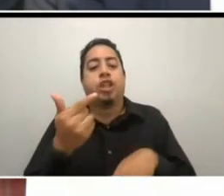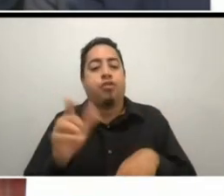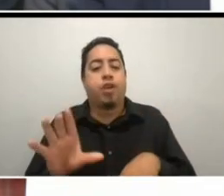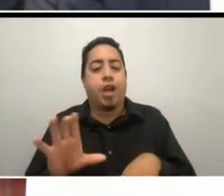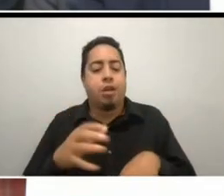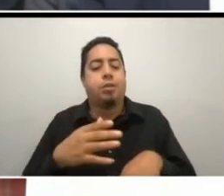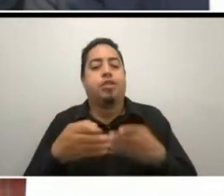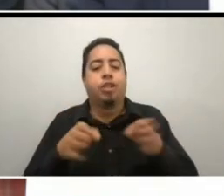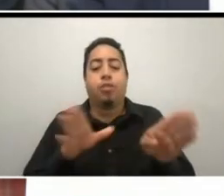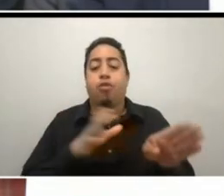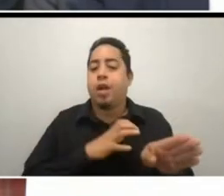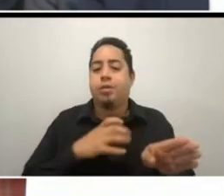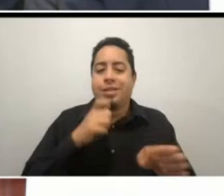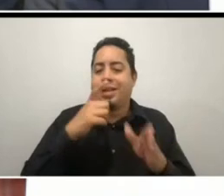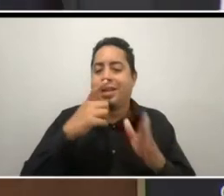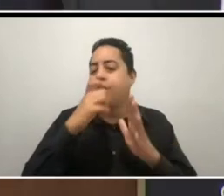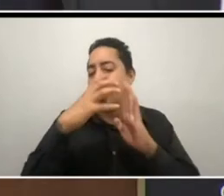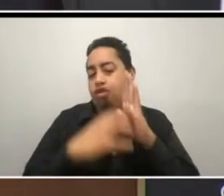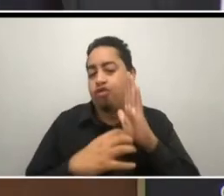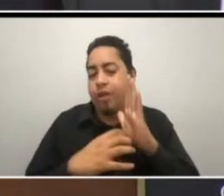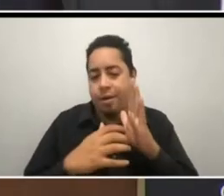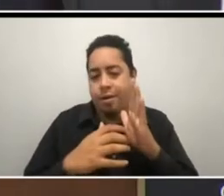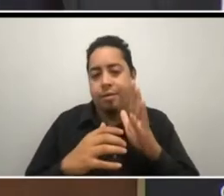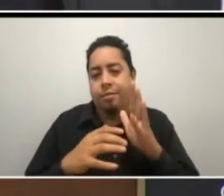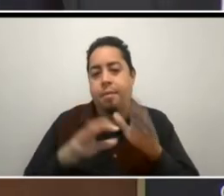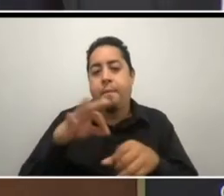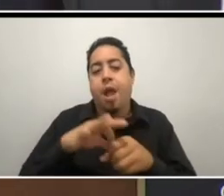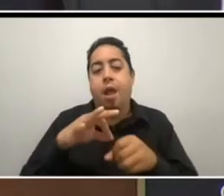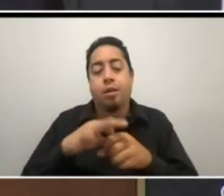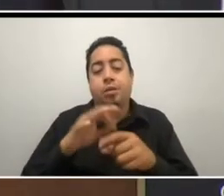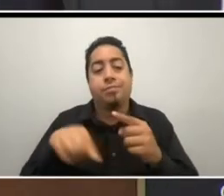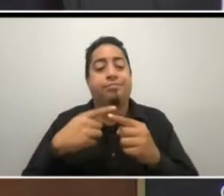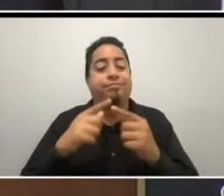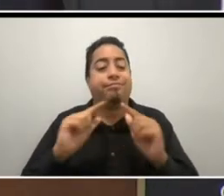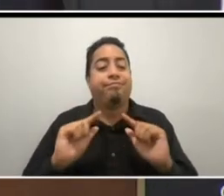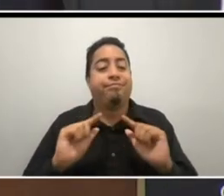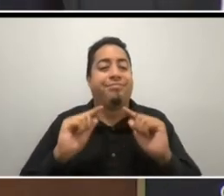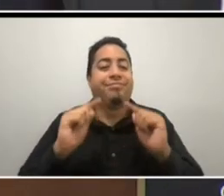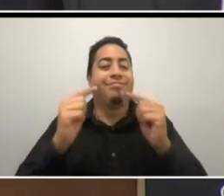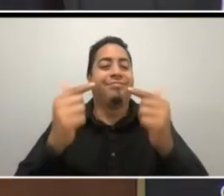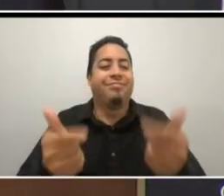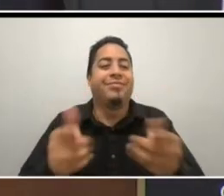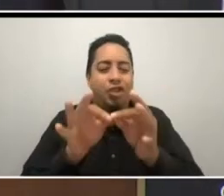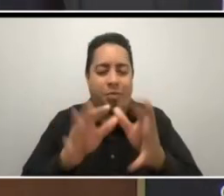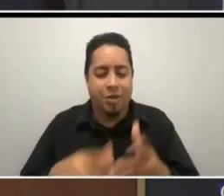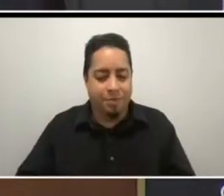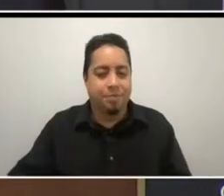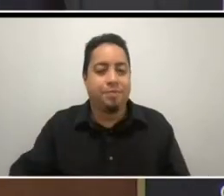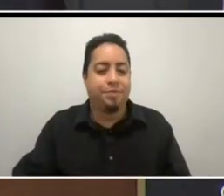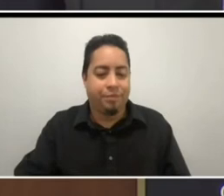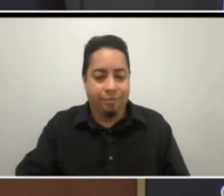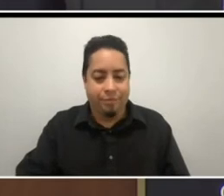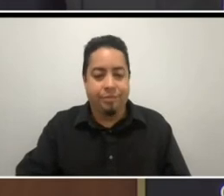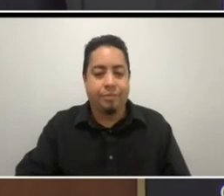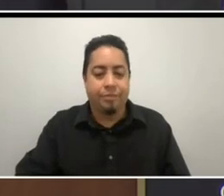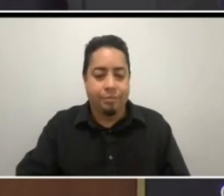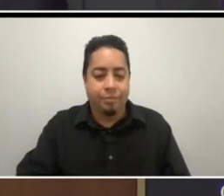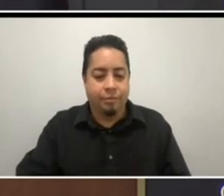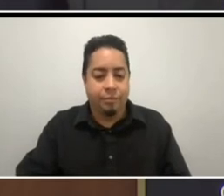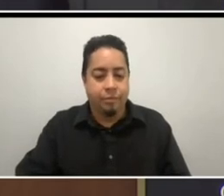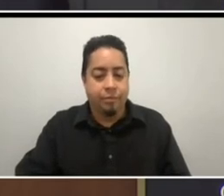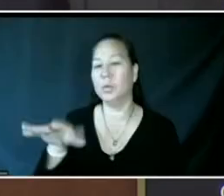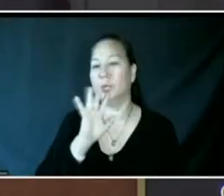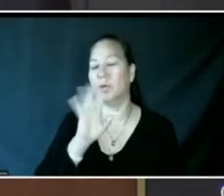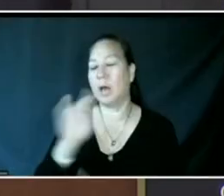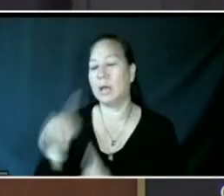ballots. Mr. Secretary, after making this request, the president then goes back to the danger of having you deny these allegations